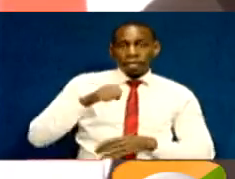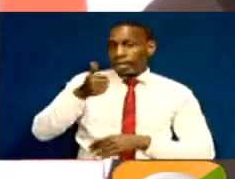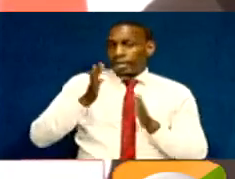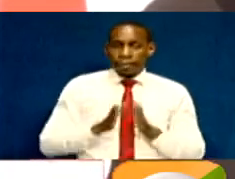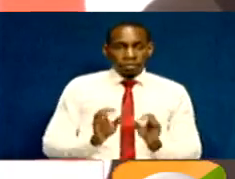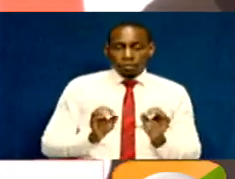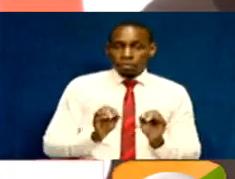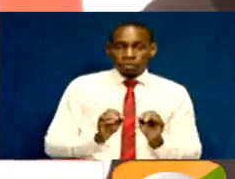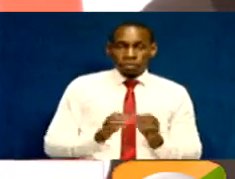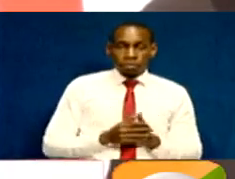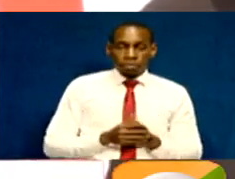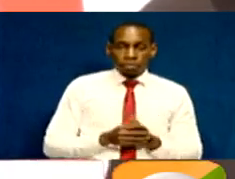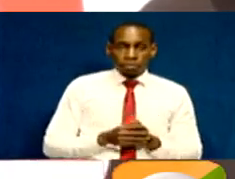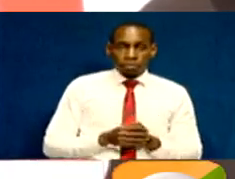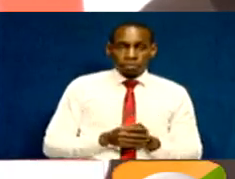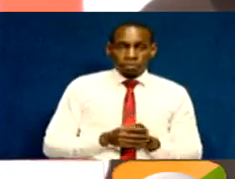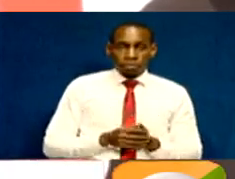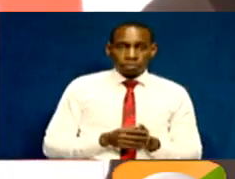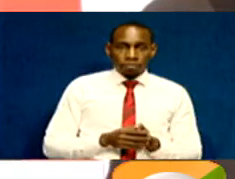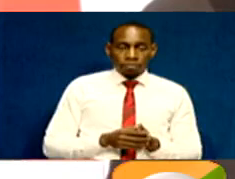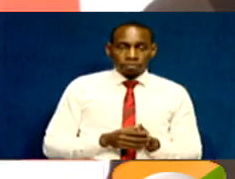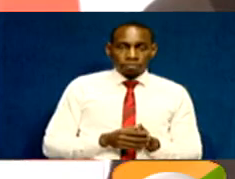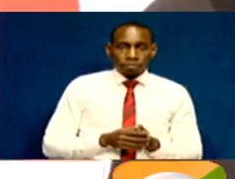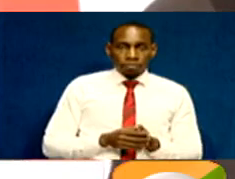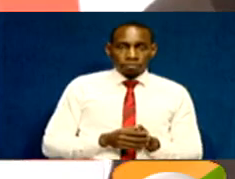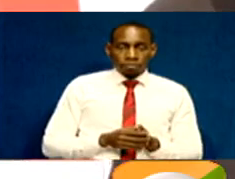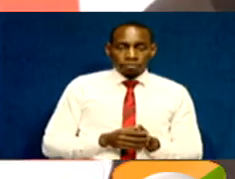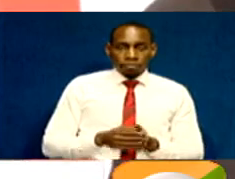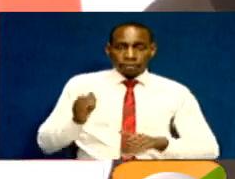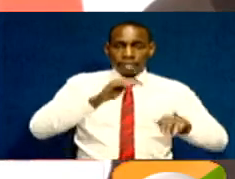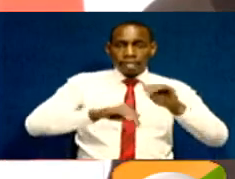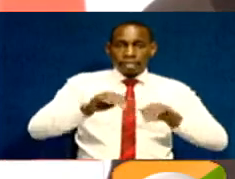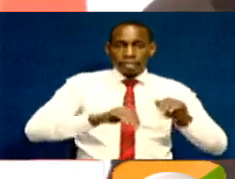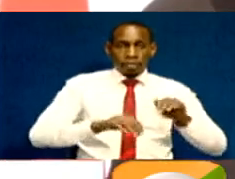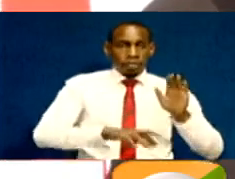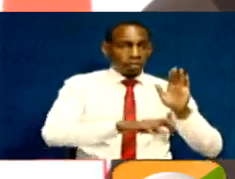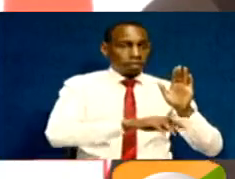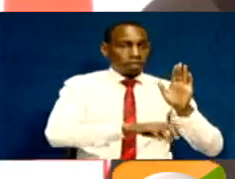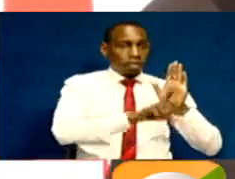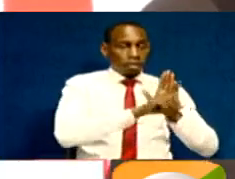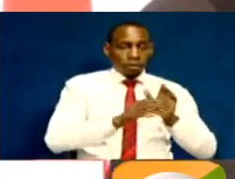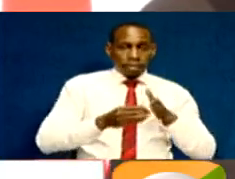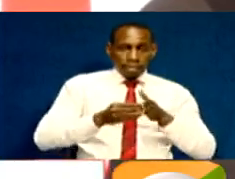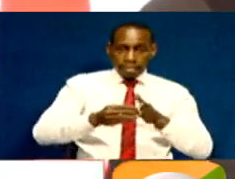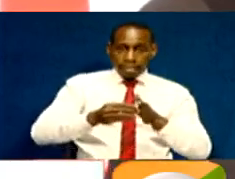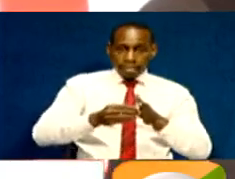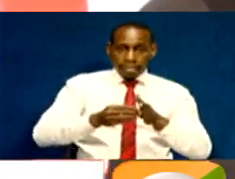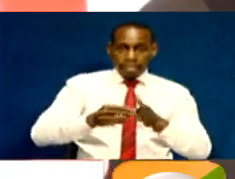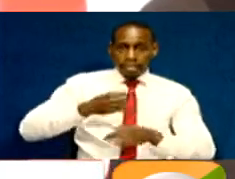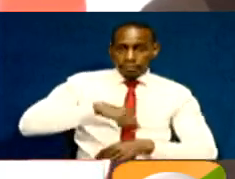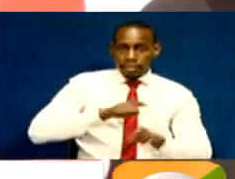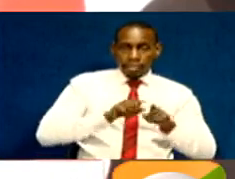who disobeys the law. The electoral code guides us all, the aspirants,